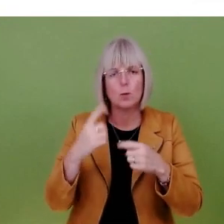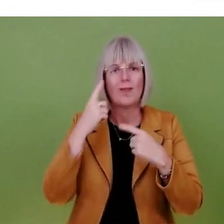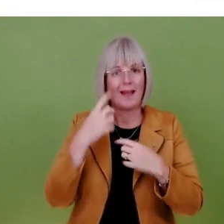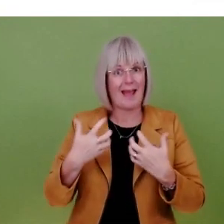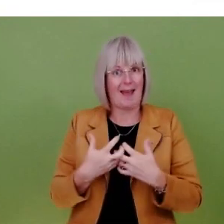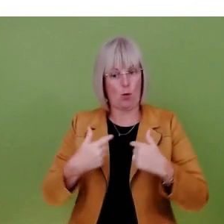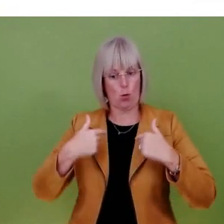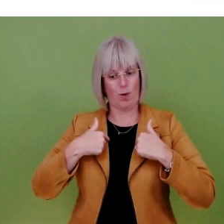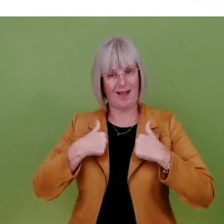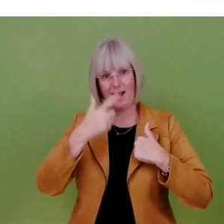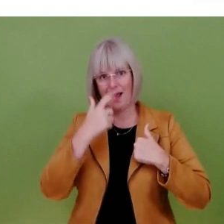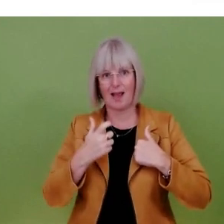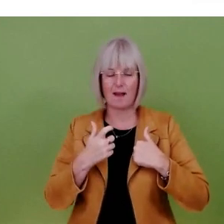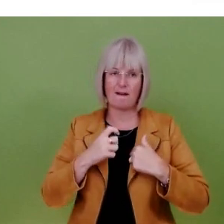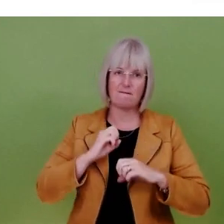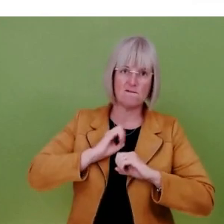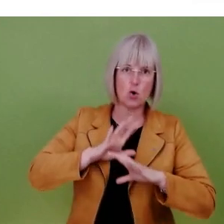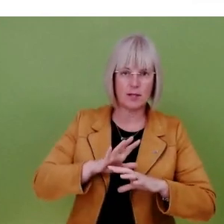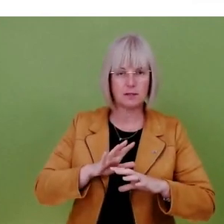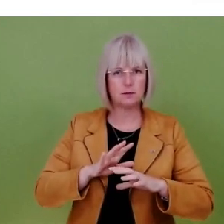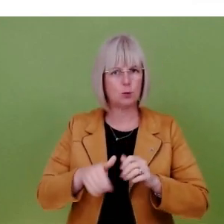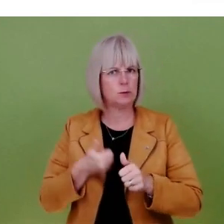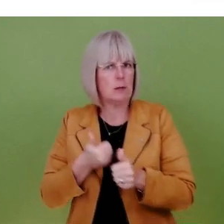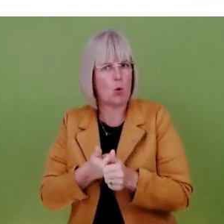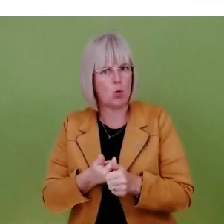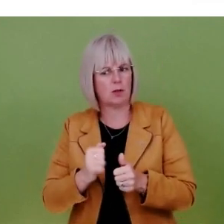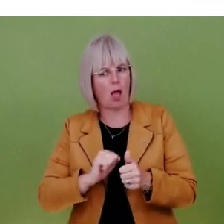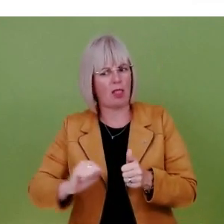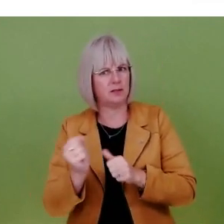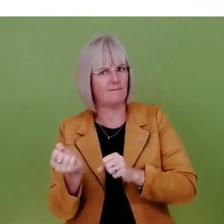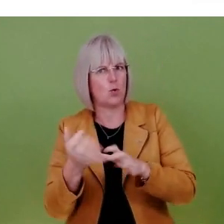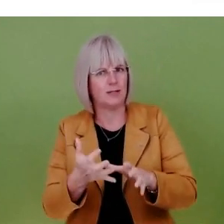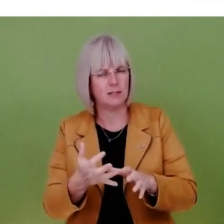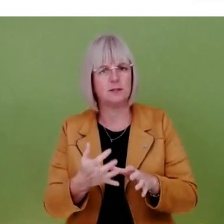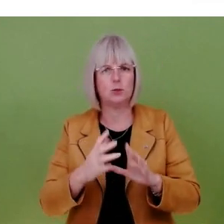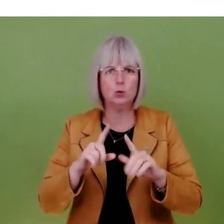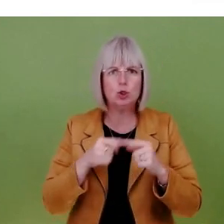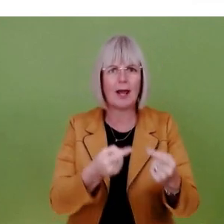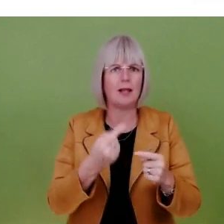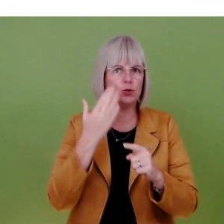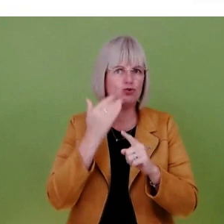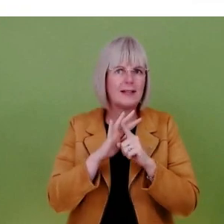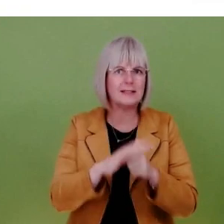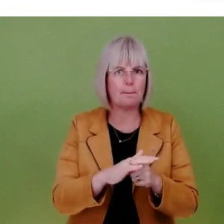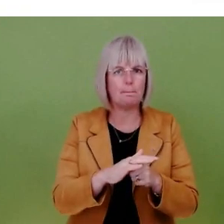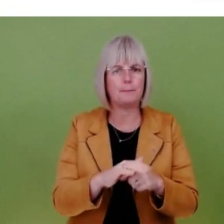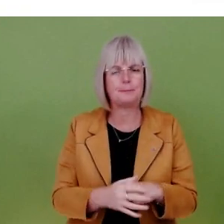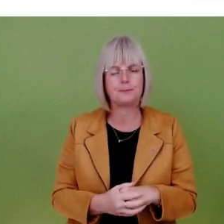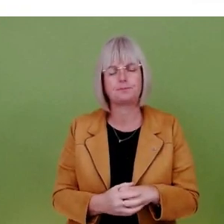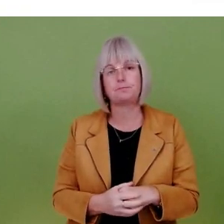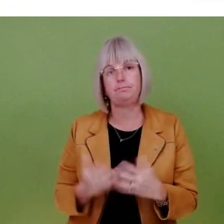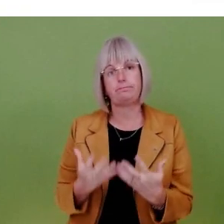other people's voices to really challenge racism within systems. We're currently developing an